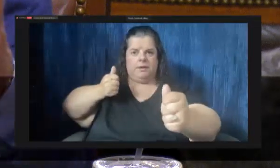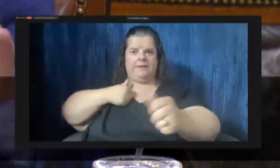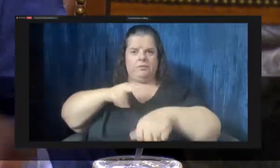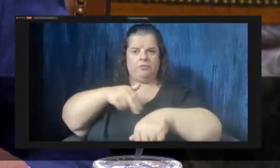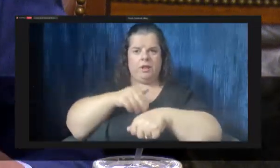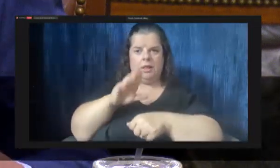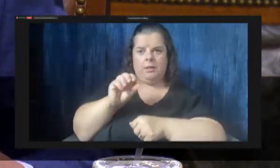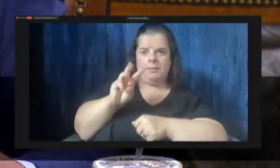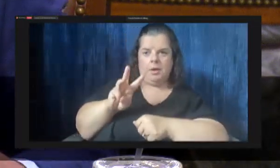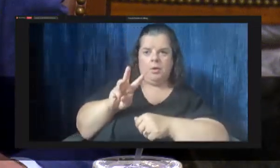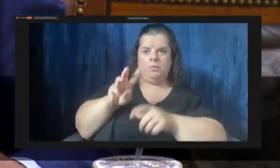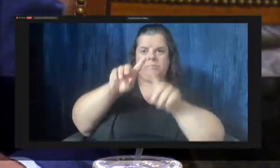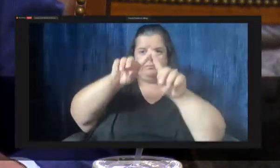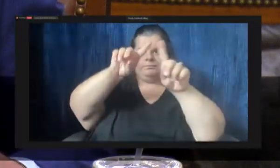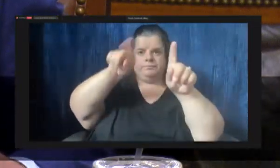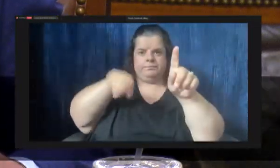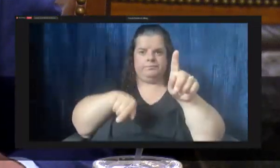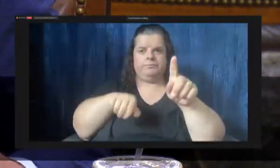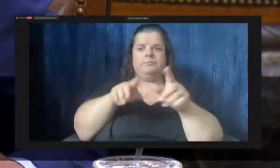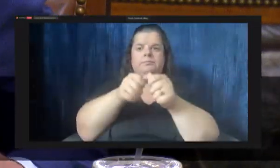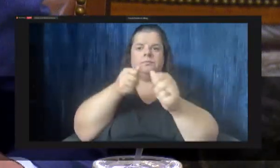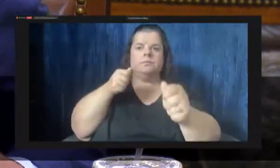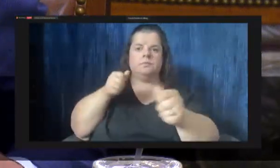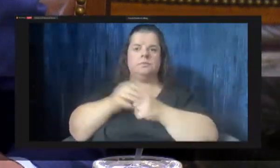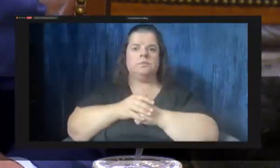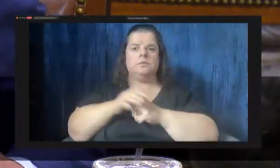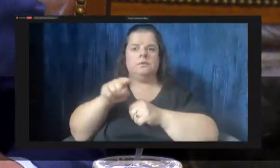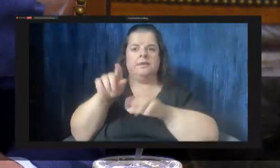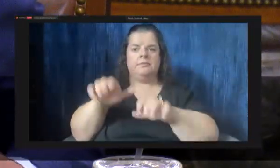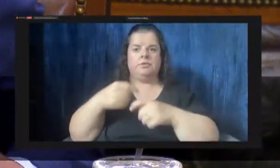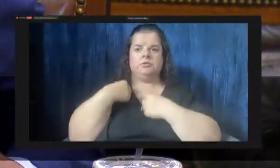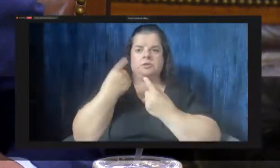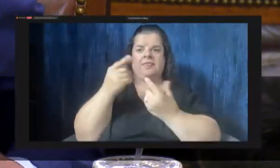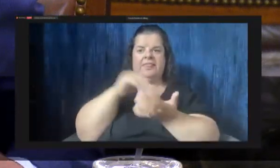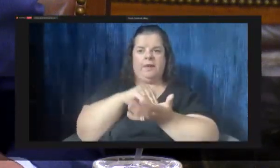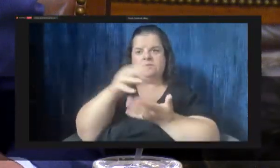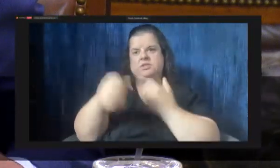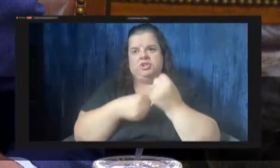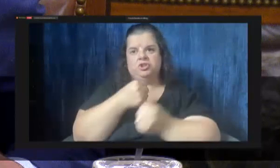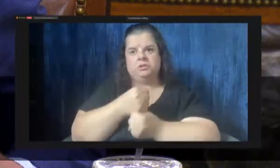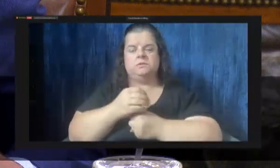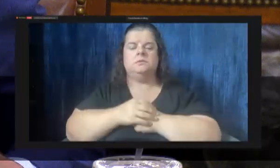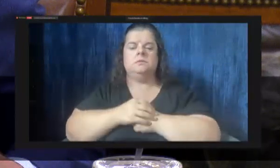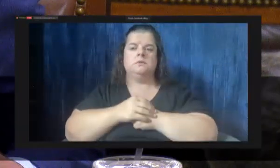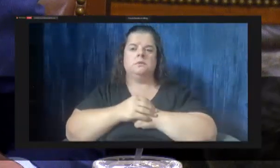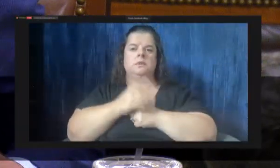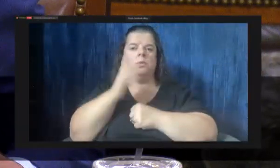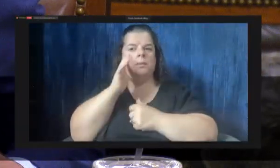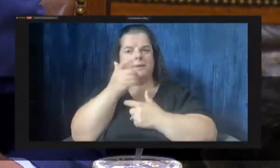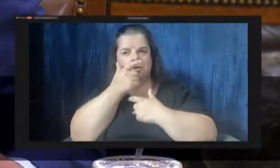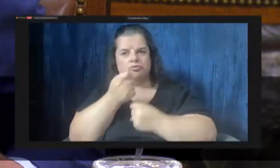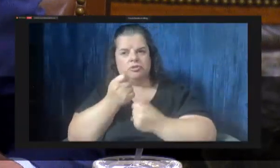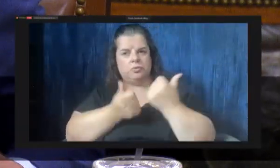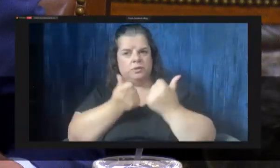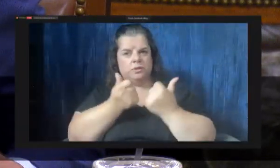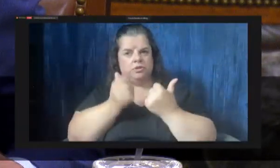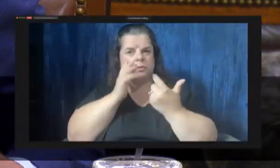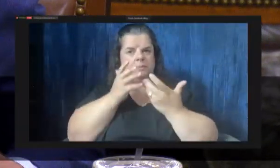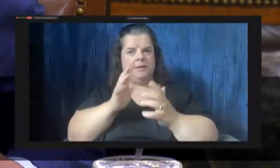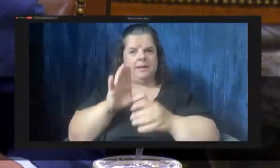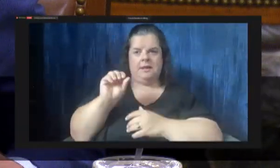is, you know, what they've been doing for thousands of years. So so I'd be interested in that. I believe like a compound